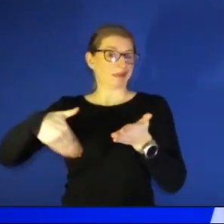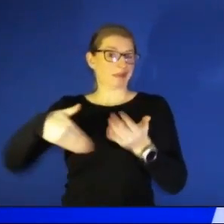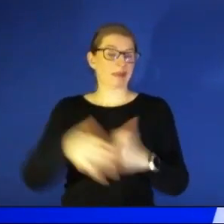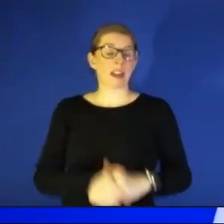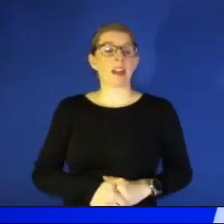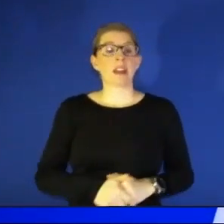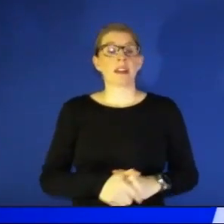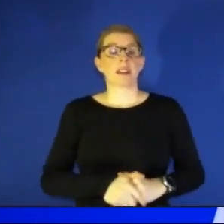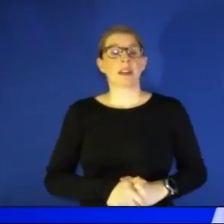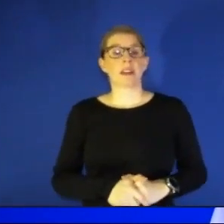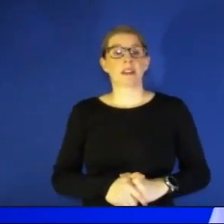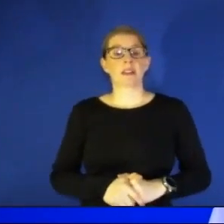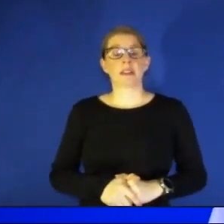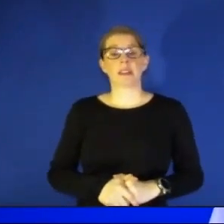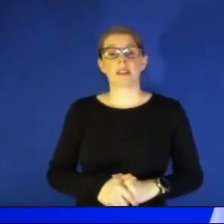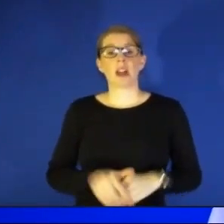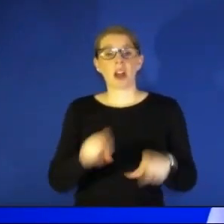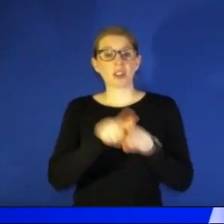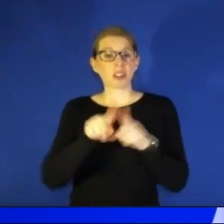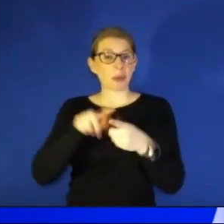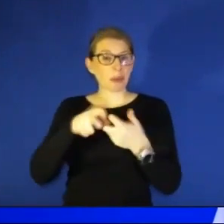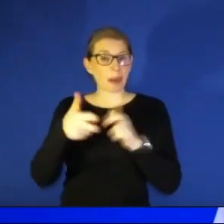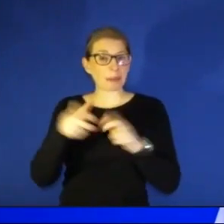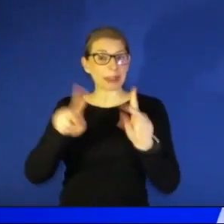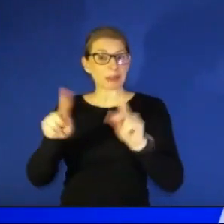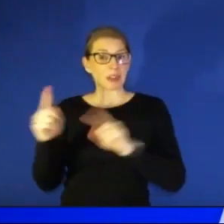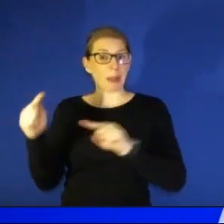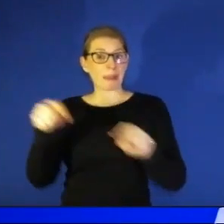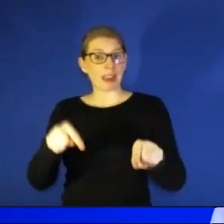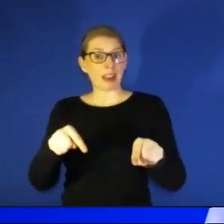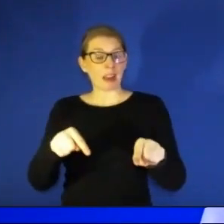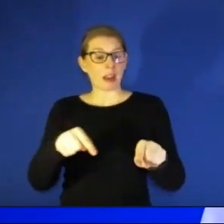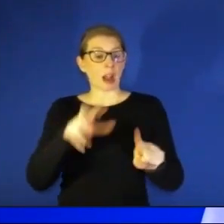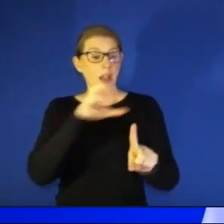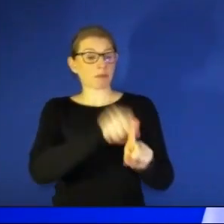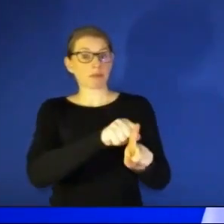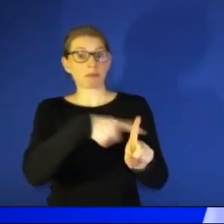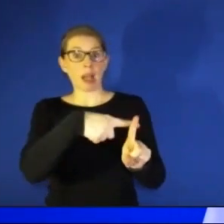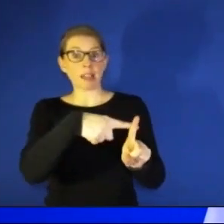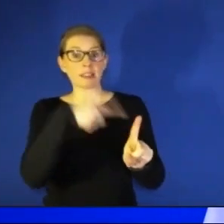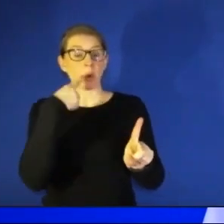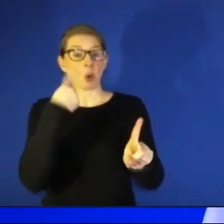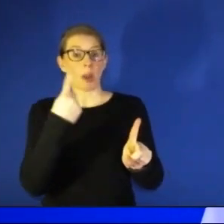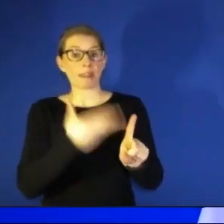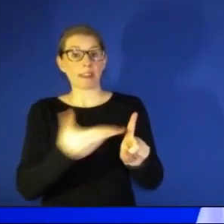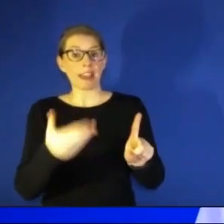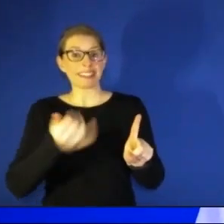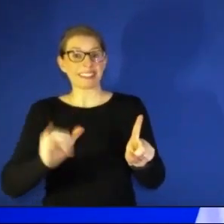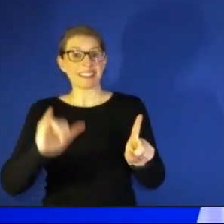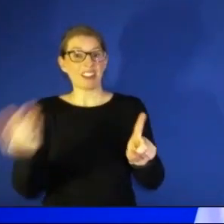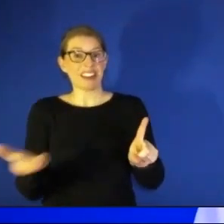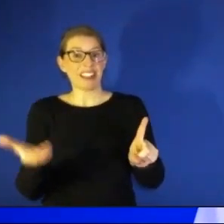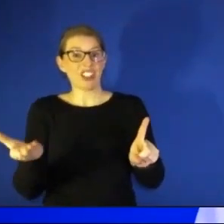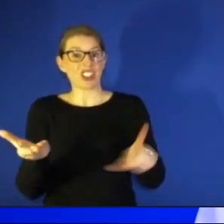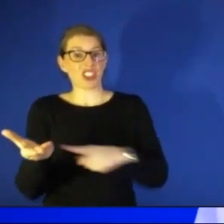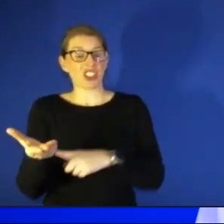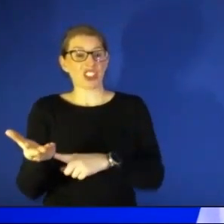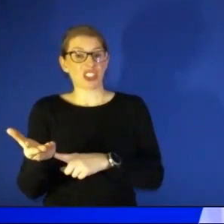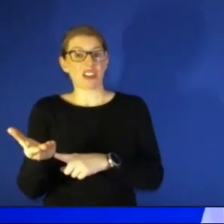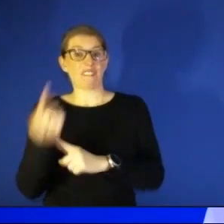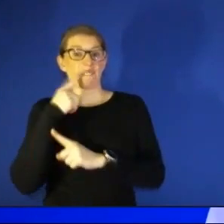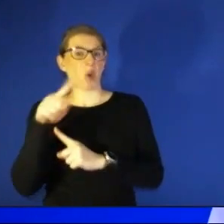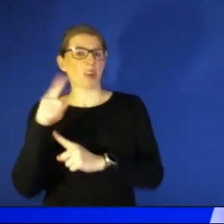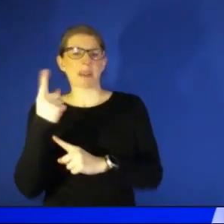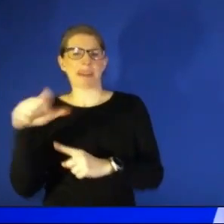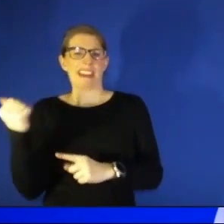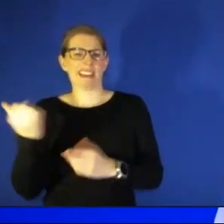that issue of where people came in, were found to be positive for one thing, and maybe they're still here for something else